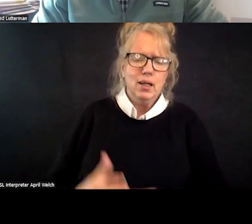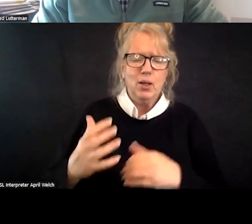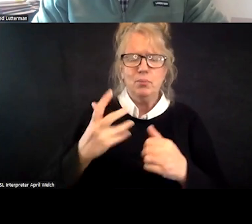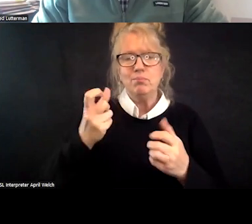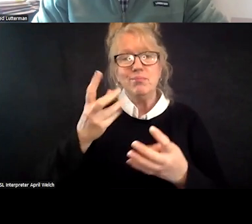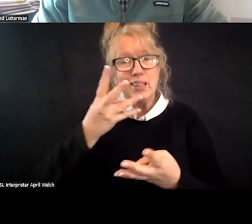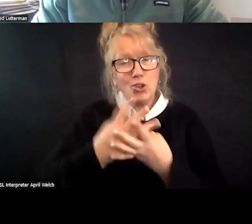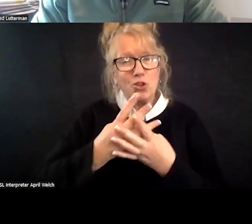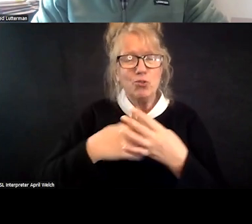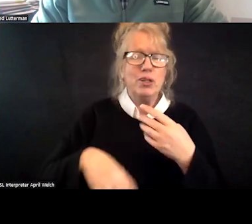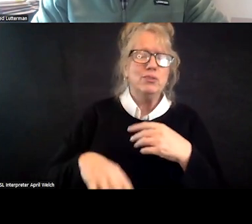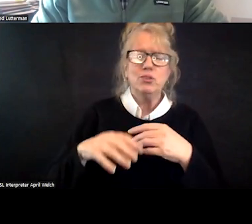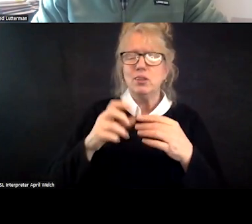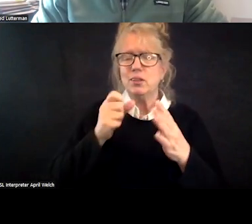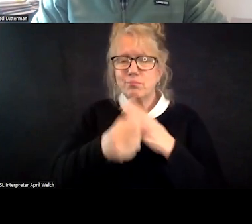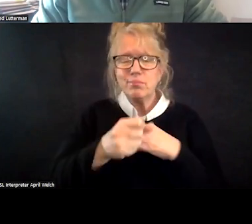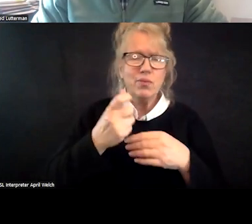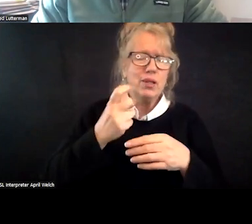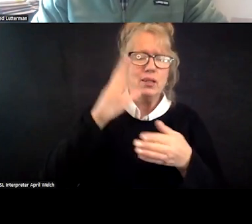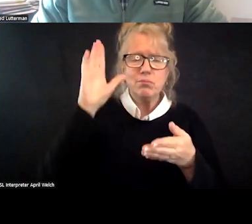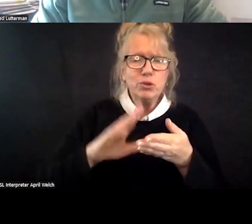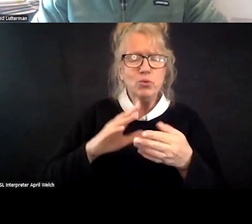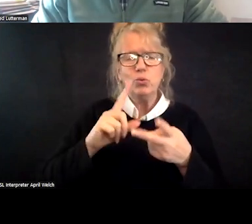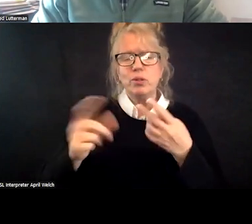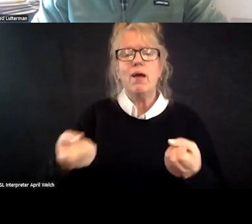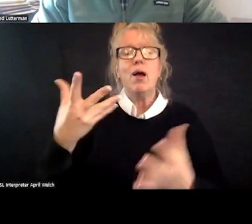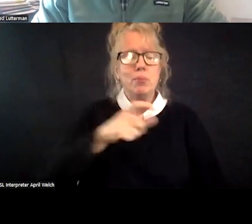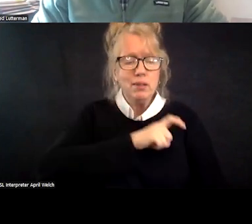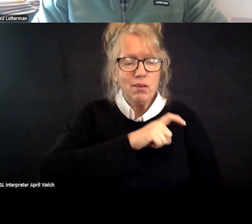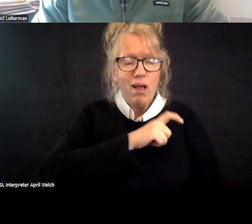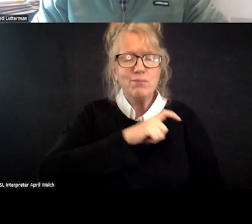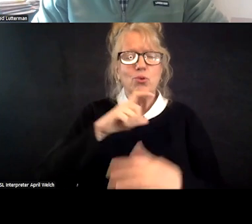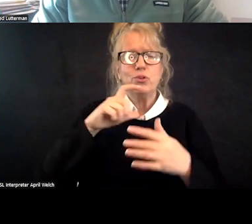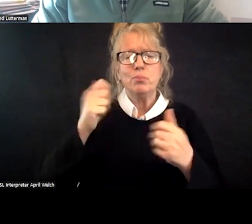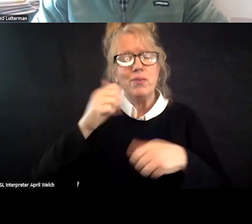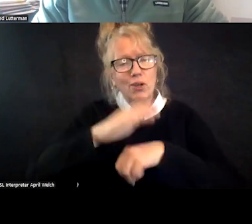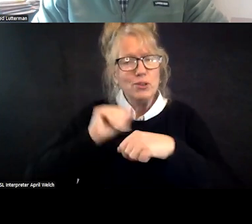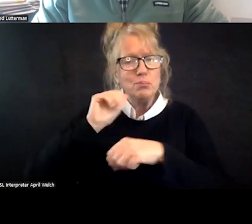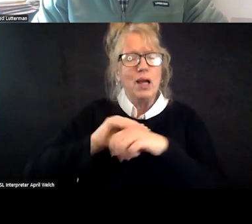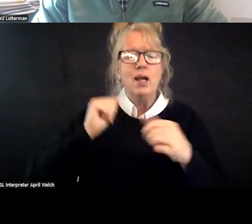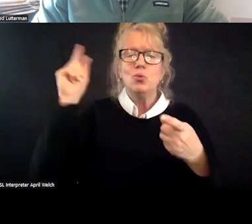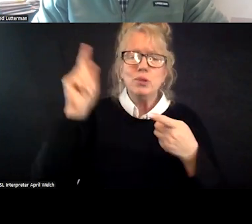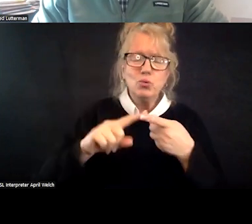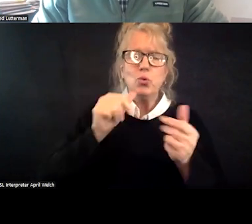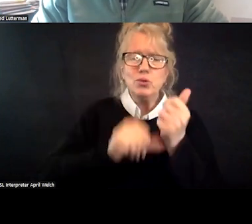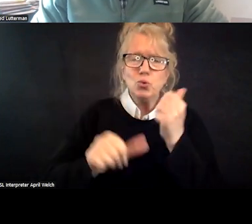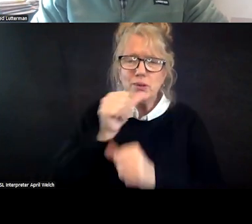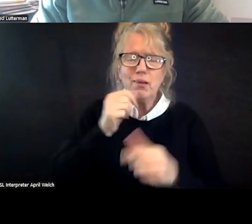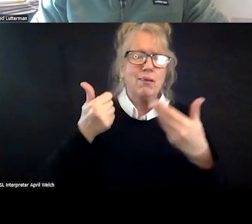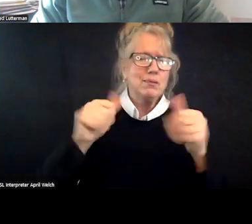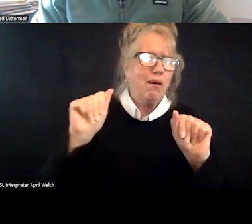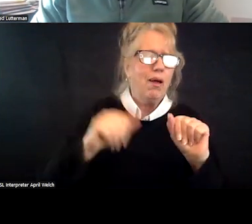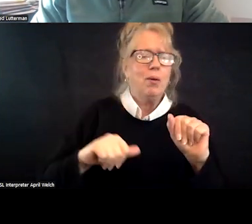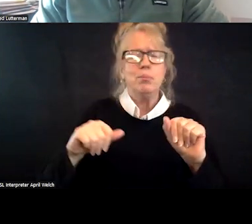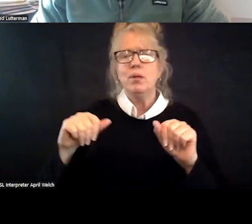incarceration, use of jails, reducing number of law enforcement dispatches, reducing suicide attempts or completions. I